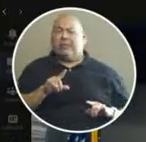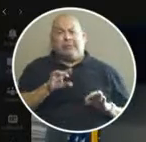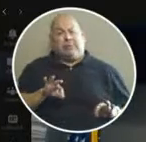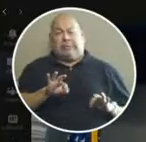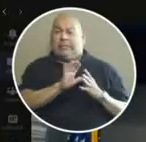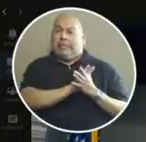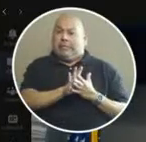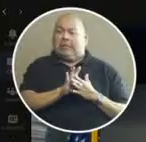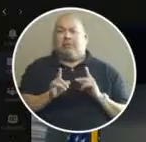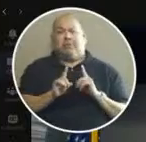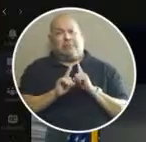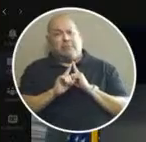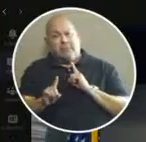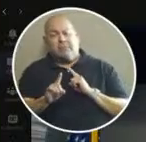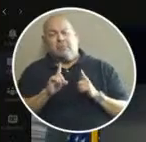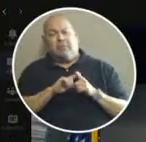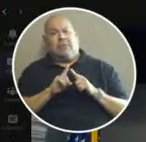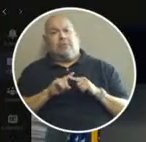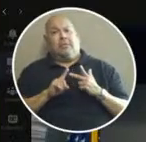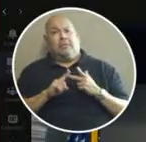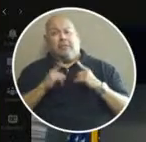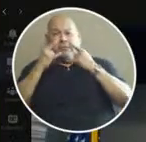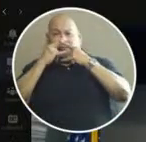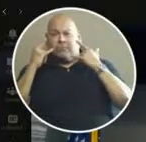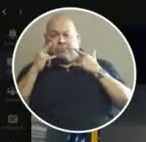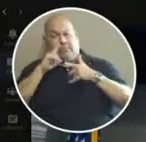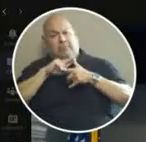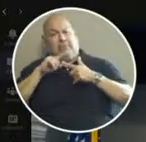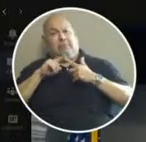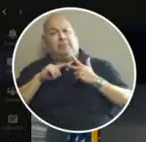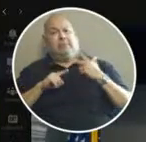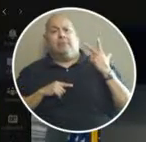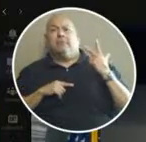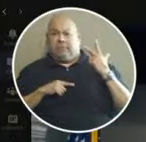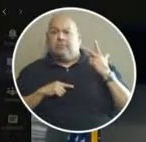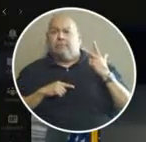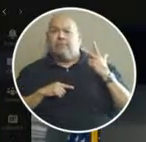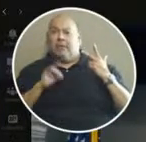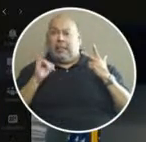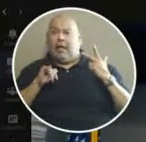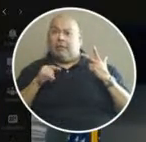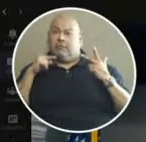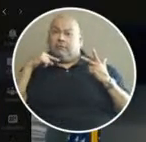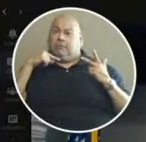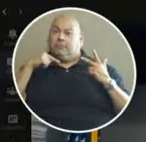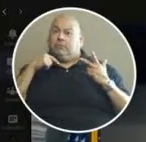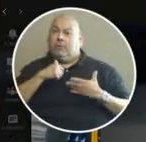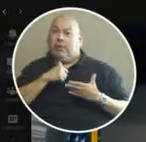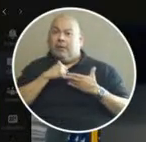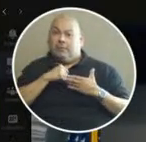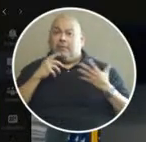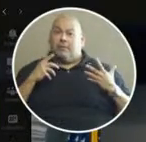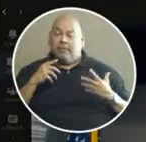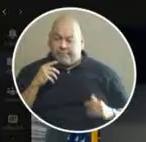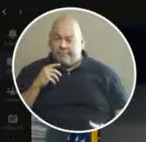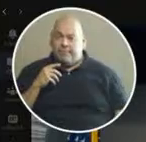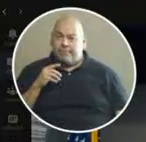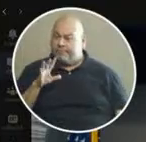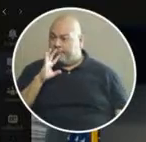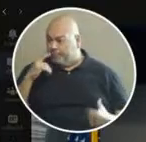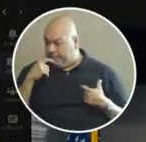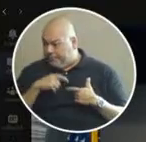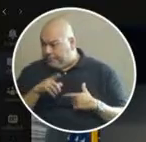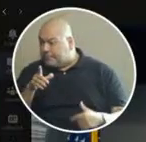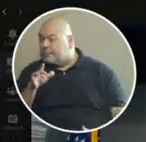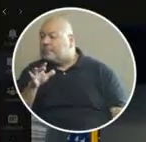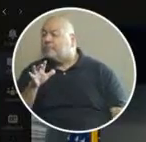Hygiene, social distancing, and facial covering is going to take us long ways. Y ahora en español, la